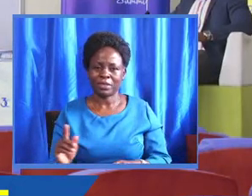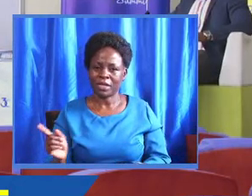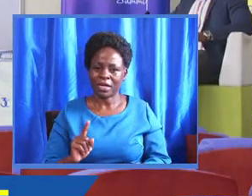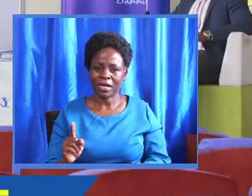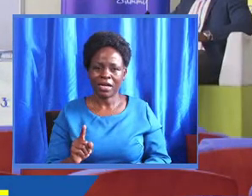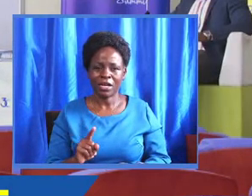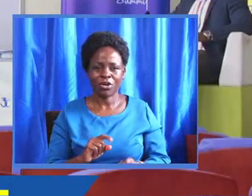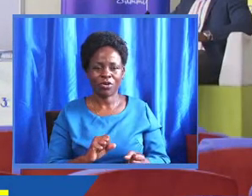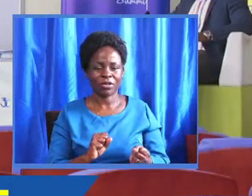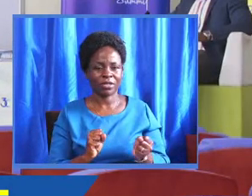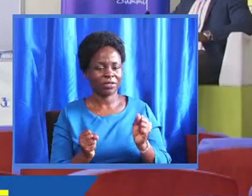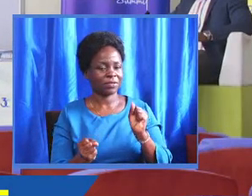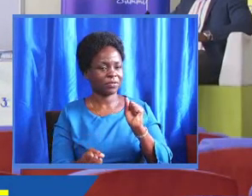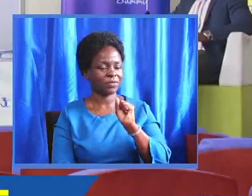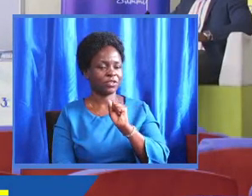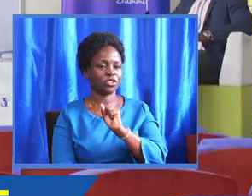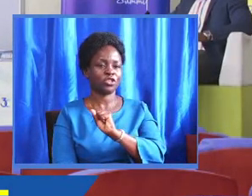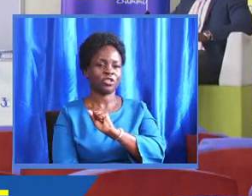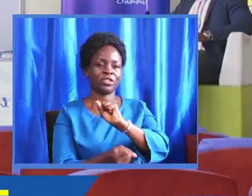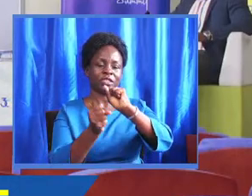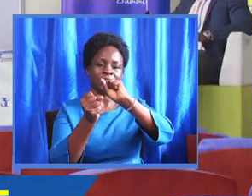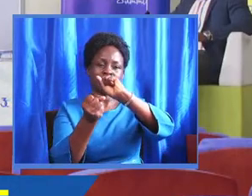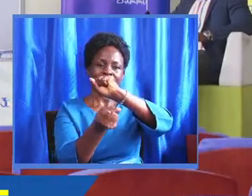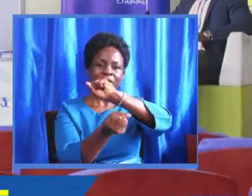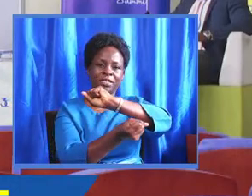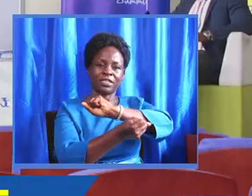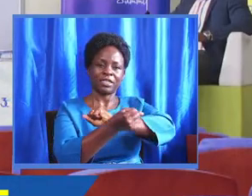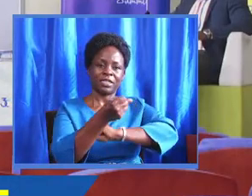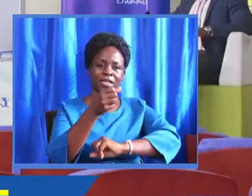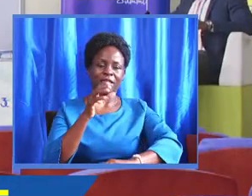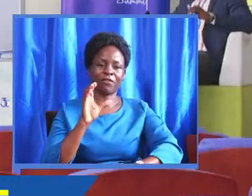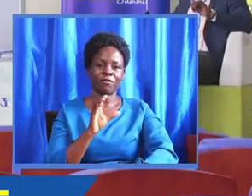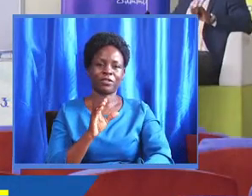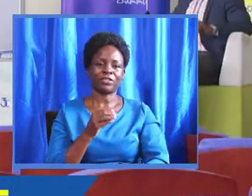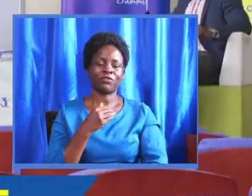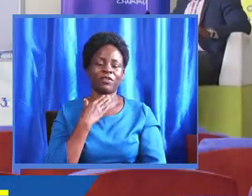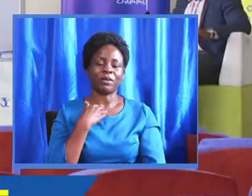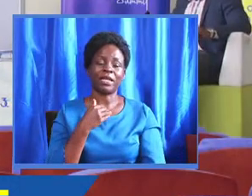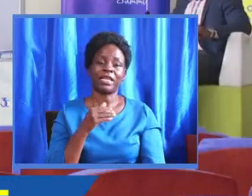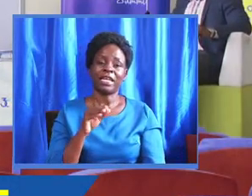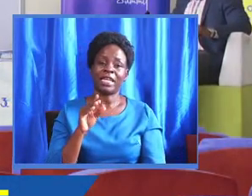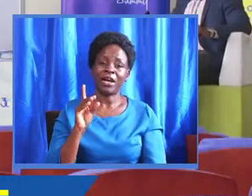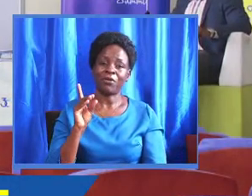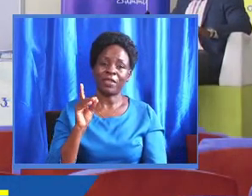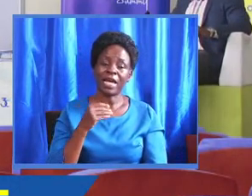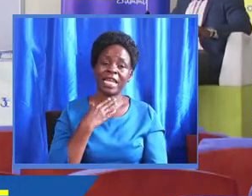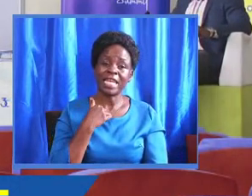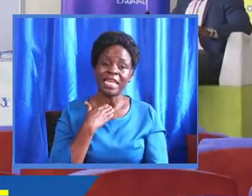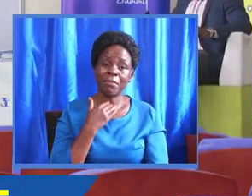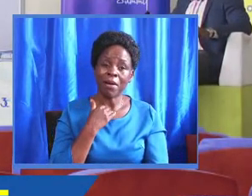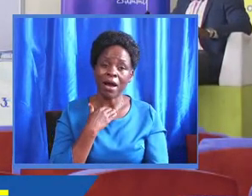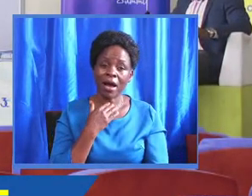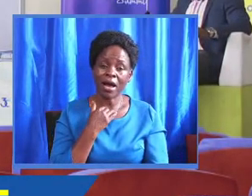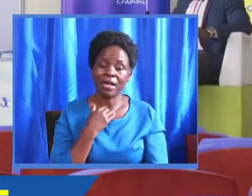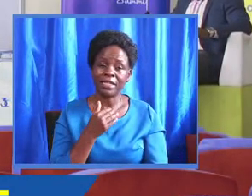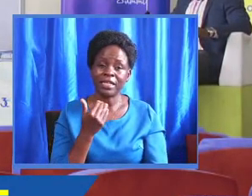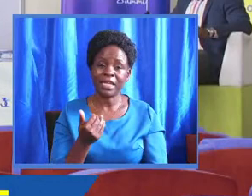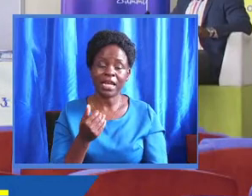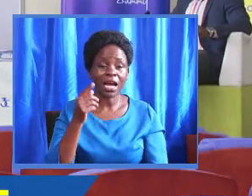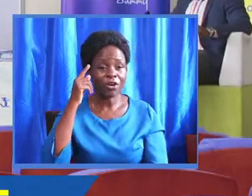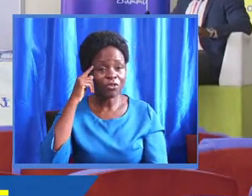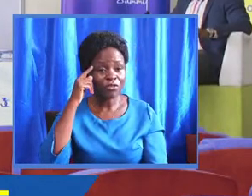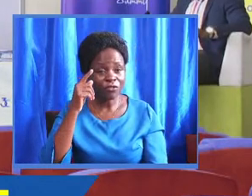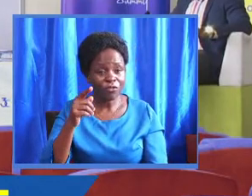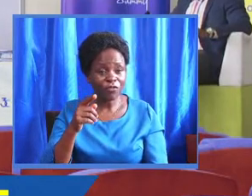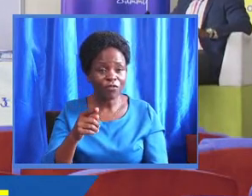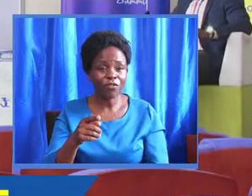shaping, like setting the forces of demand. So if the demand or if the demand is now for